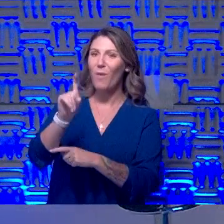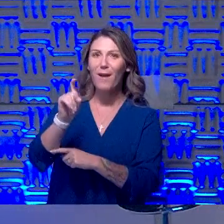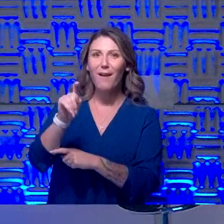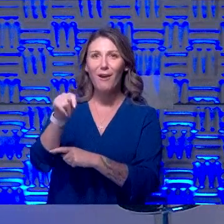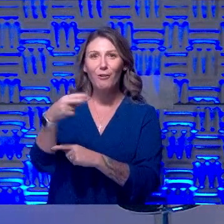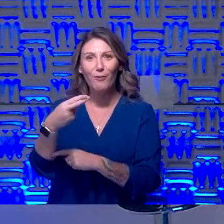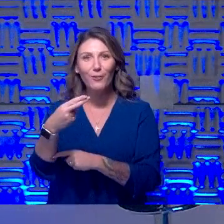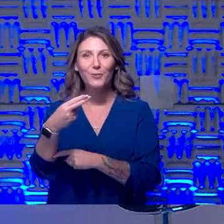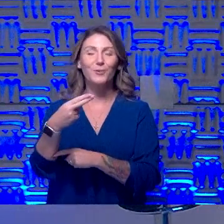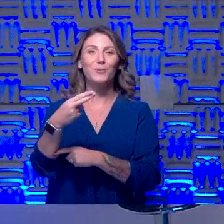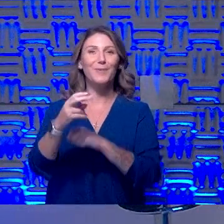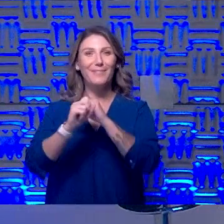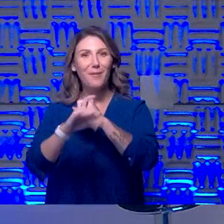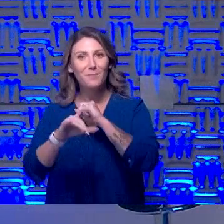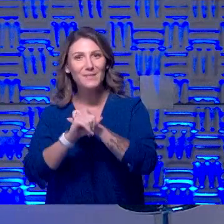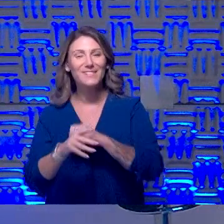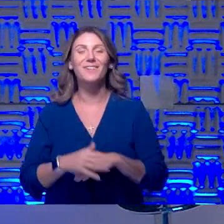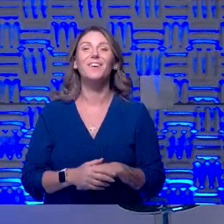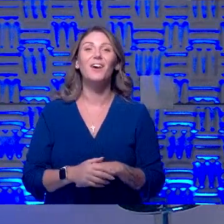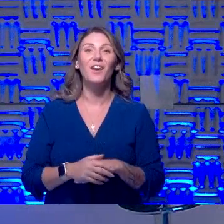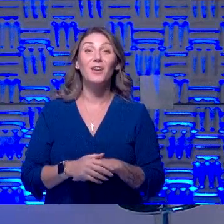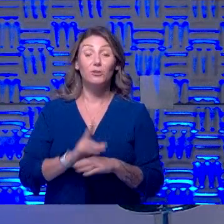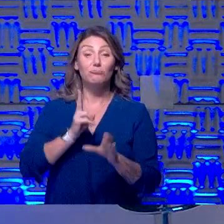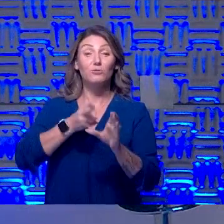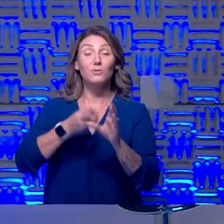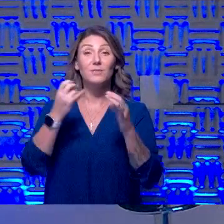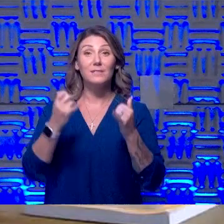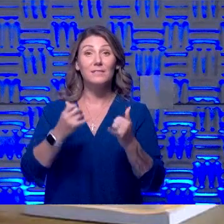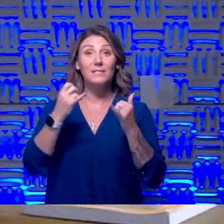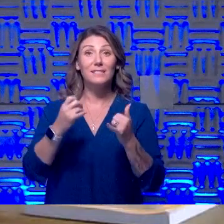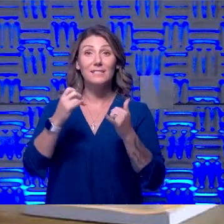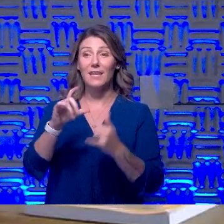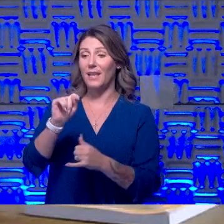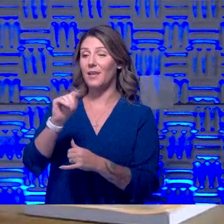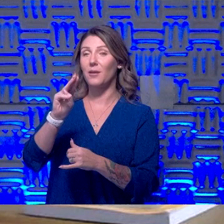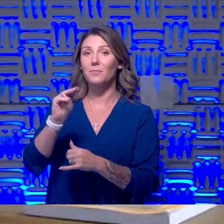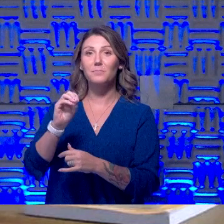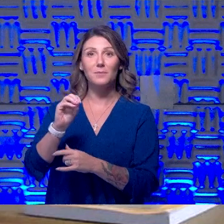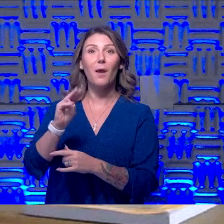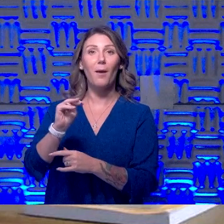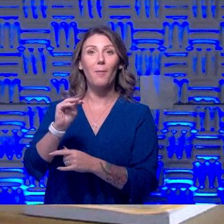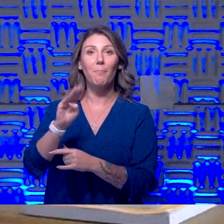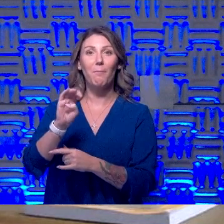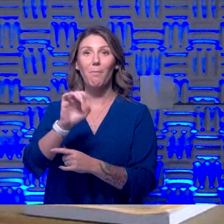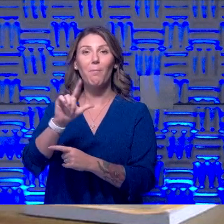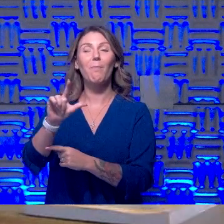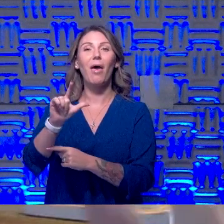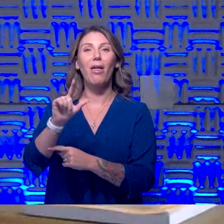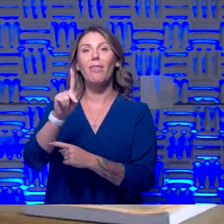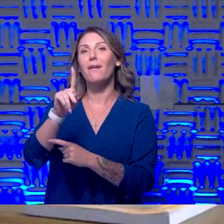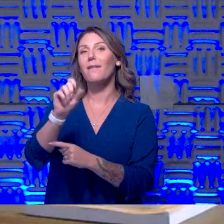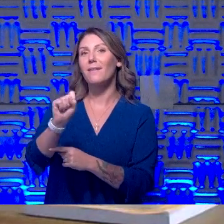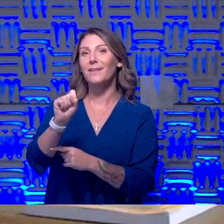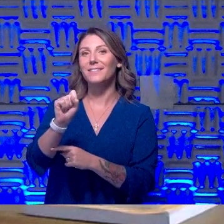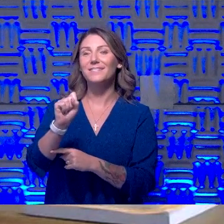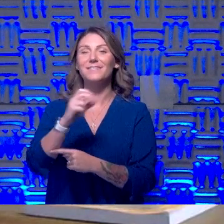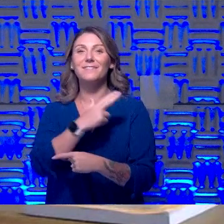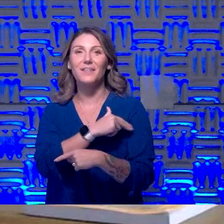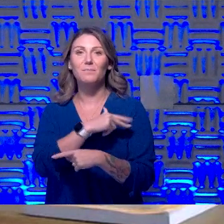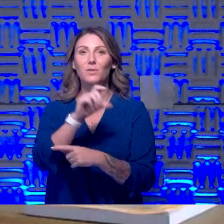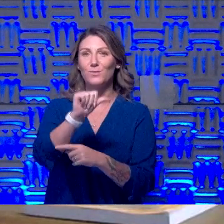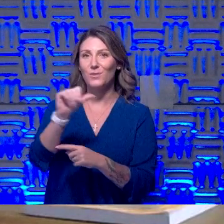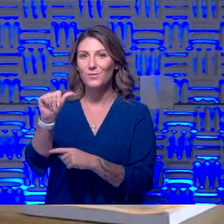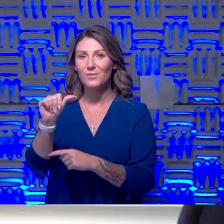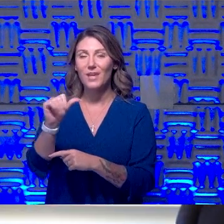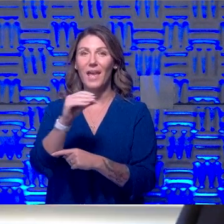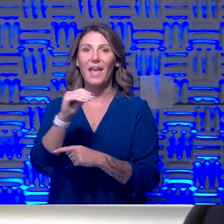us today are two very special guests. One is Tom Bell, the president of the Kansas Hospital Association, president and CEO, and